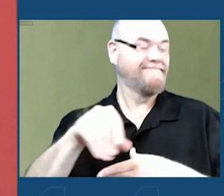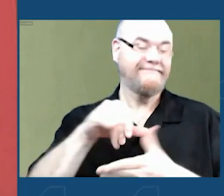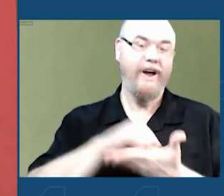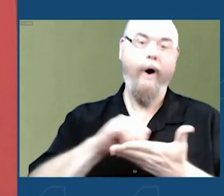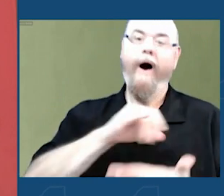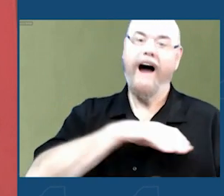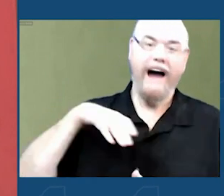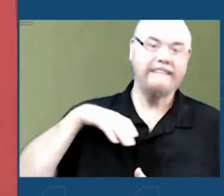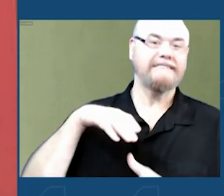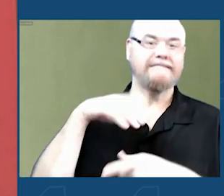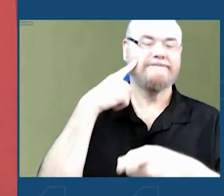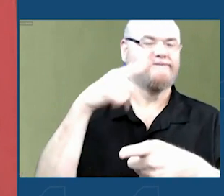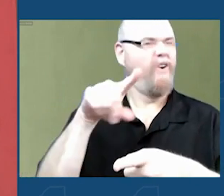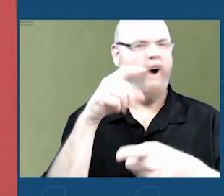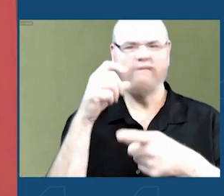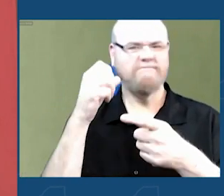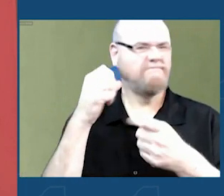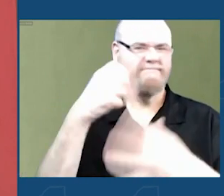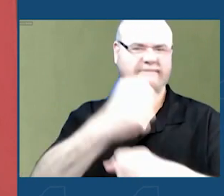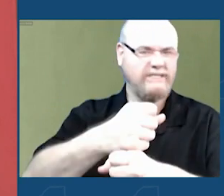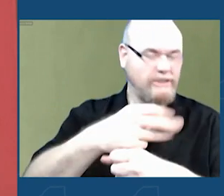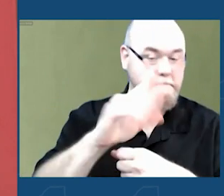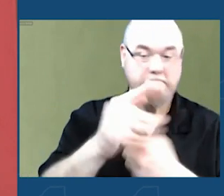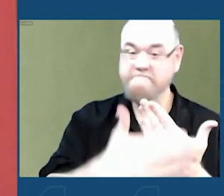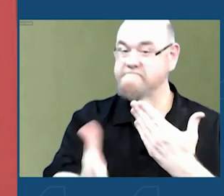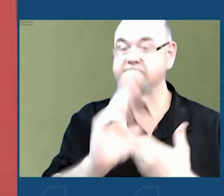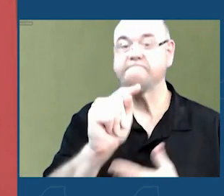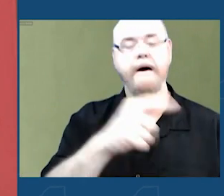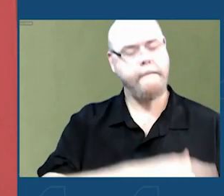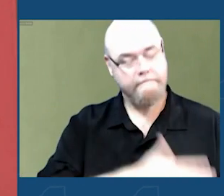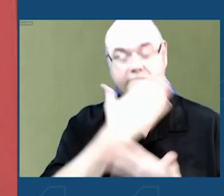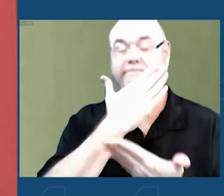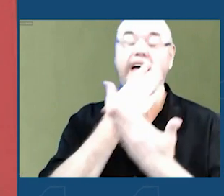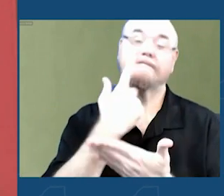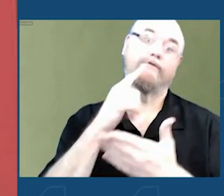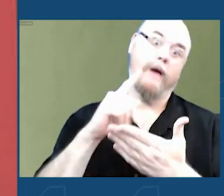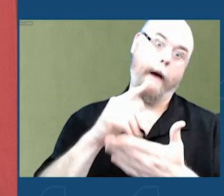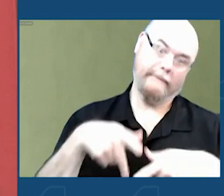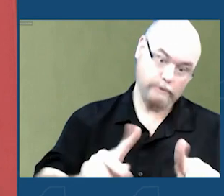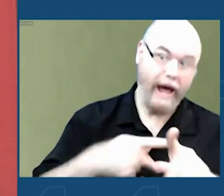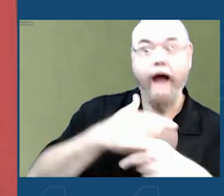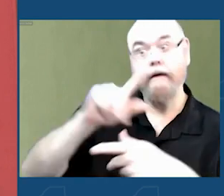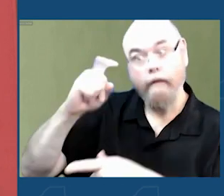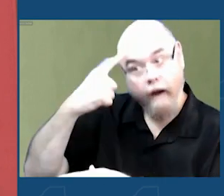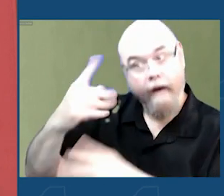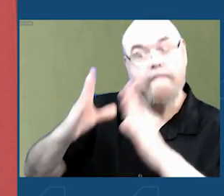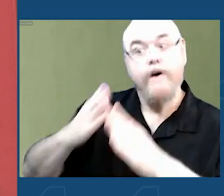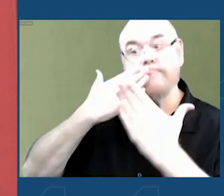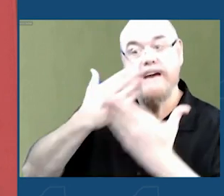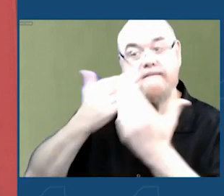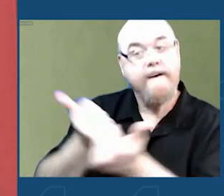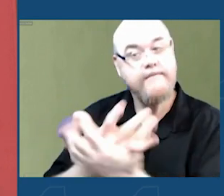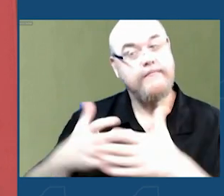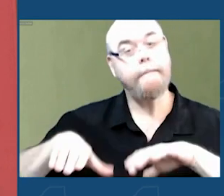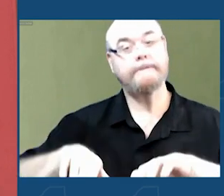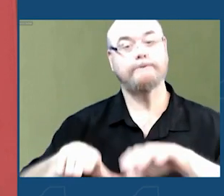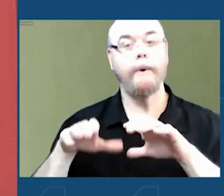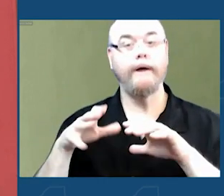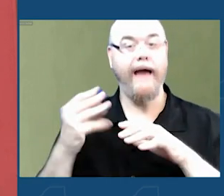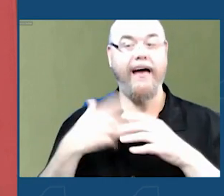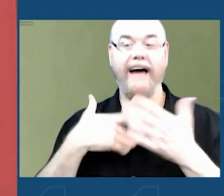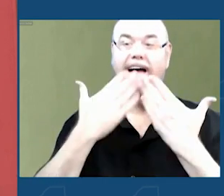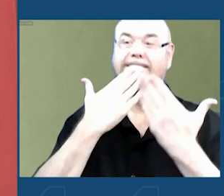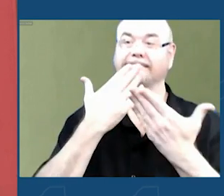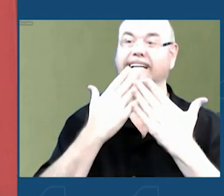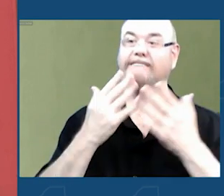to support this. But thank you for that opportunity. Again, Governor, thank you very much for everything you've done, and I appreciate it. But let's get